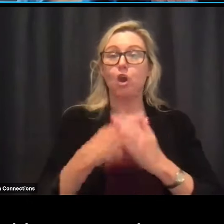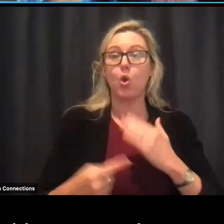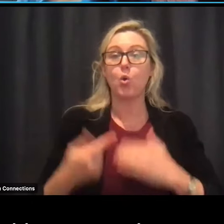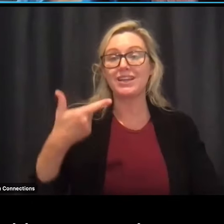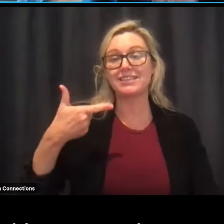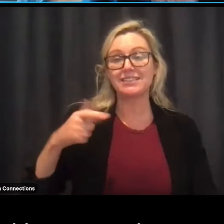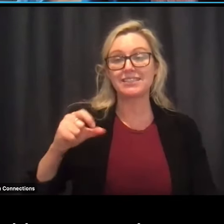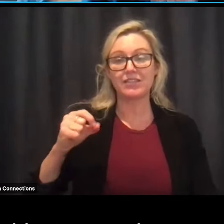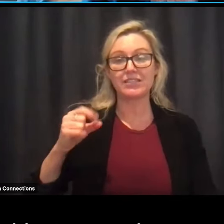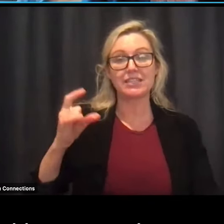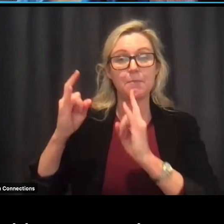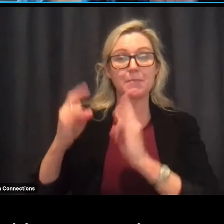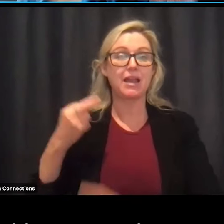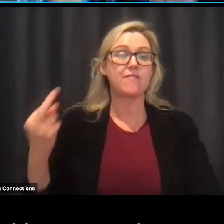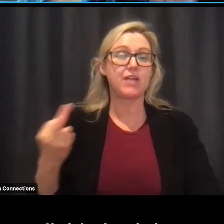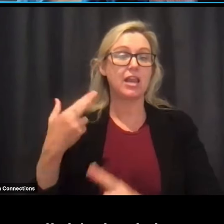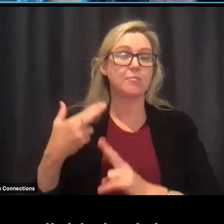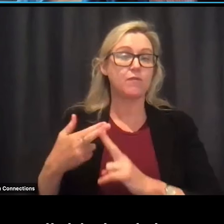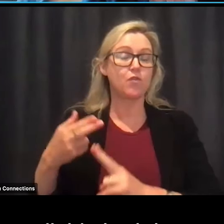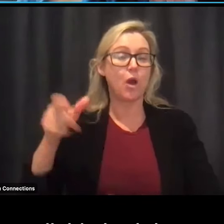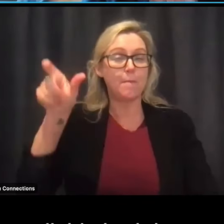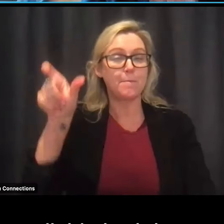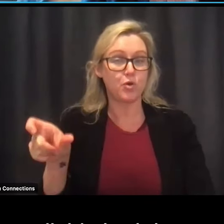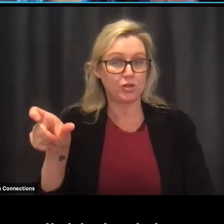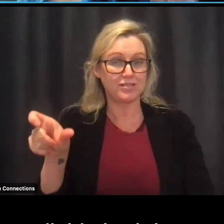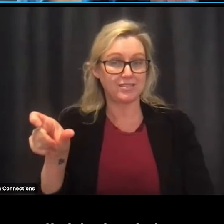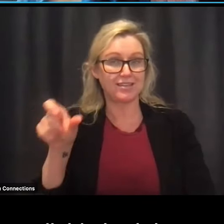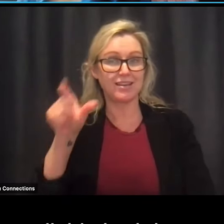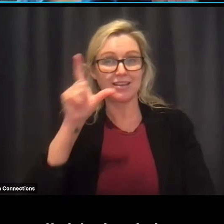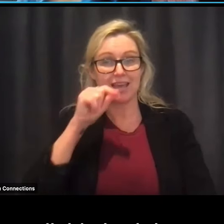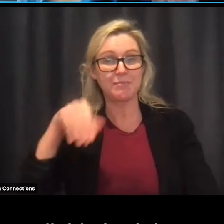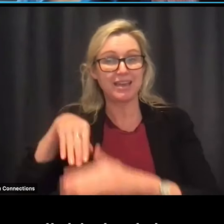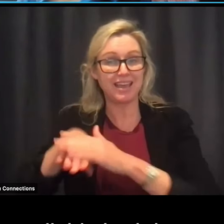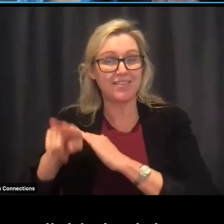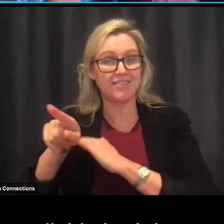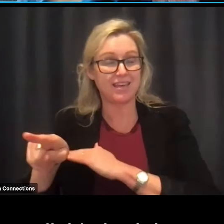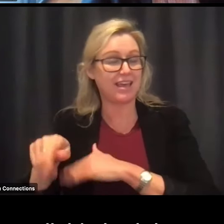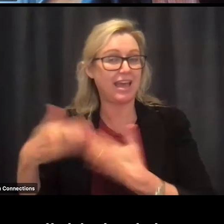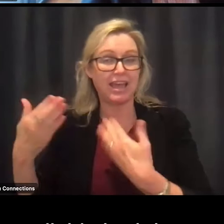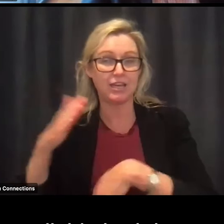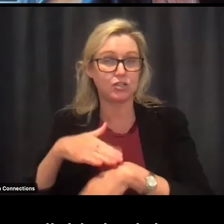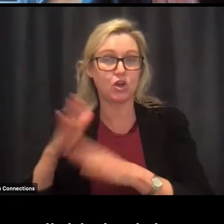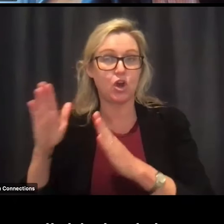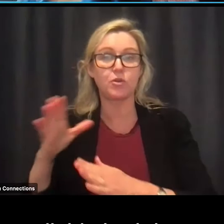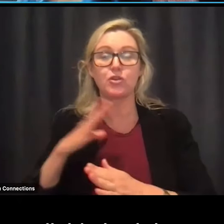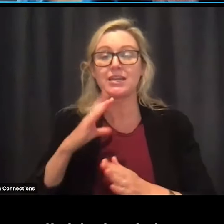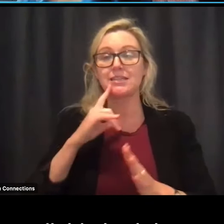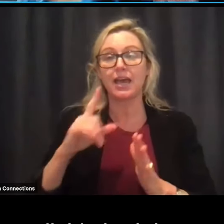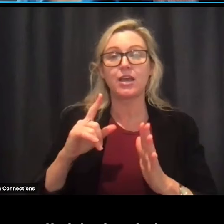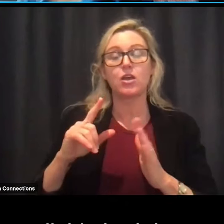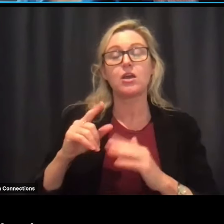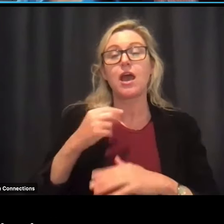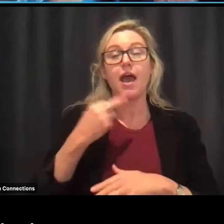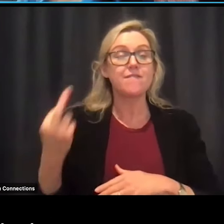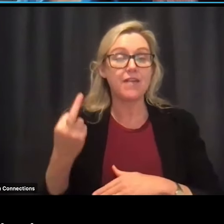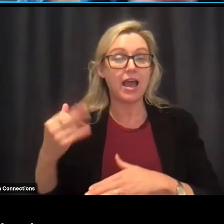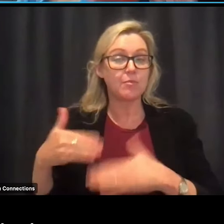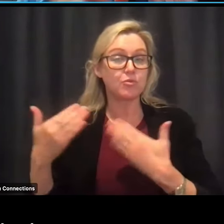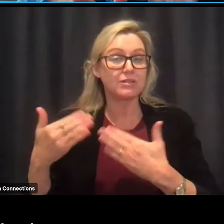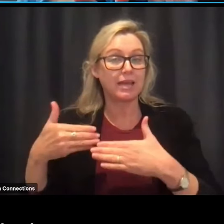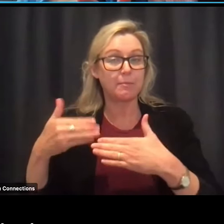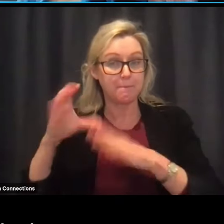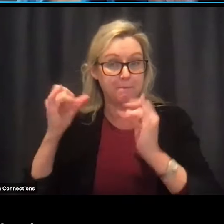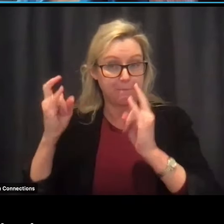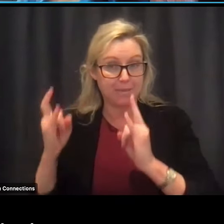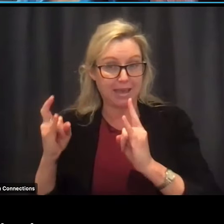available for a resident occupying at any point in time, then you put your occupied available bed days is 70